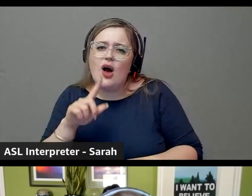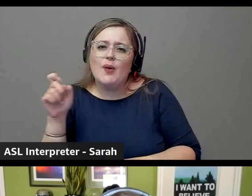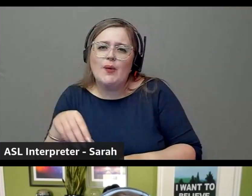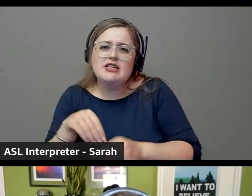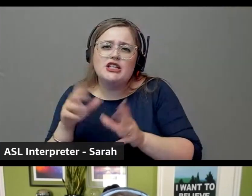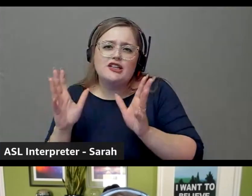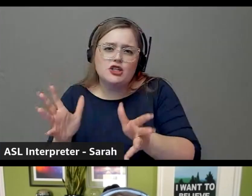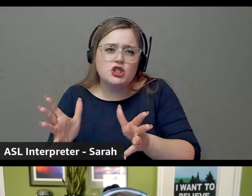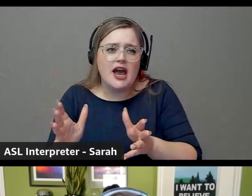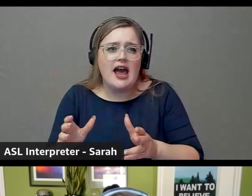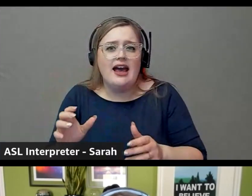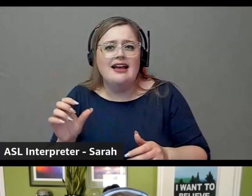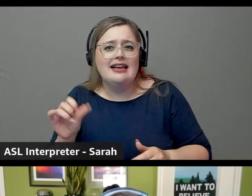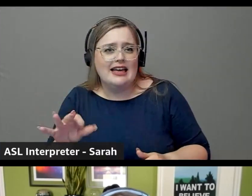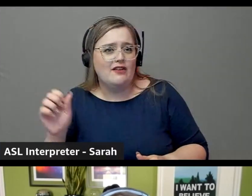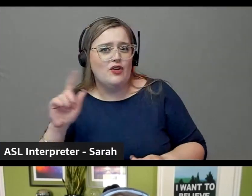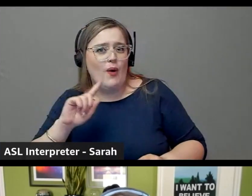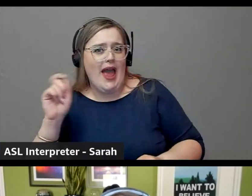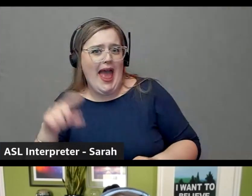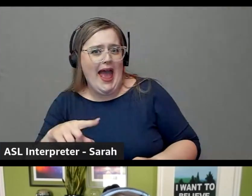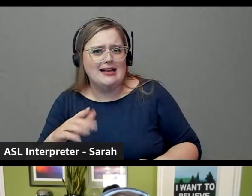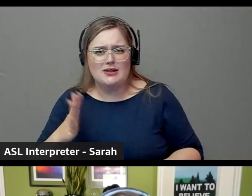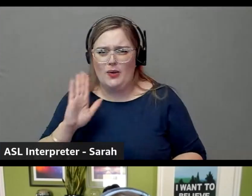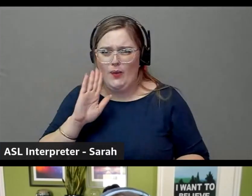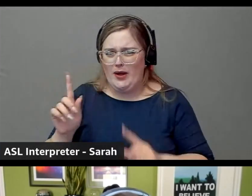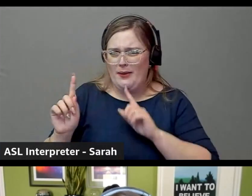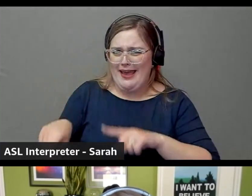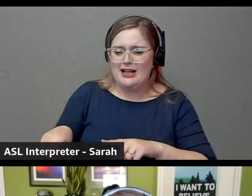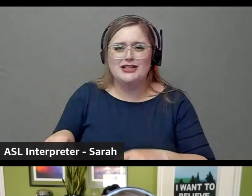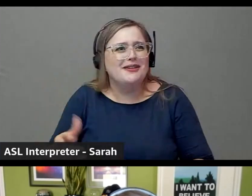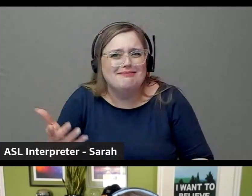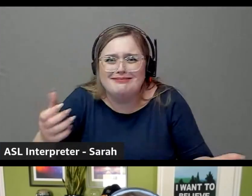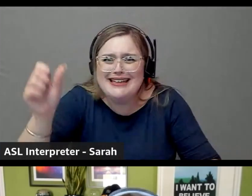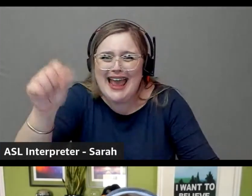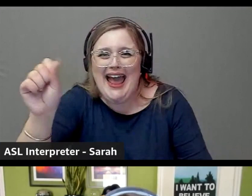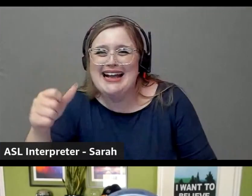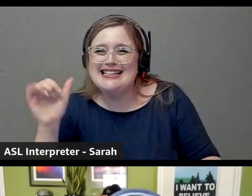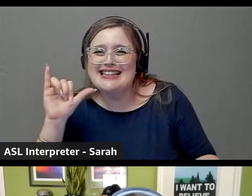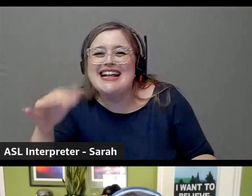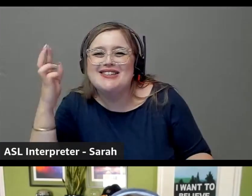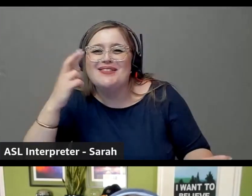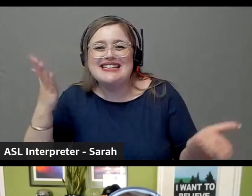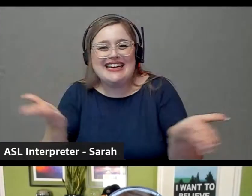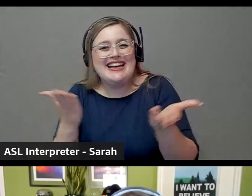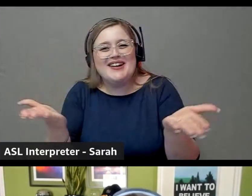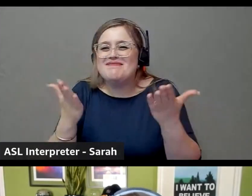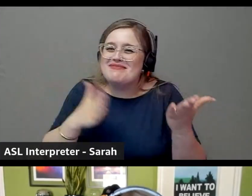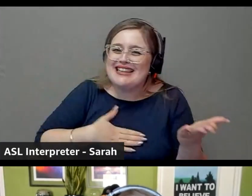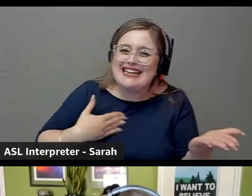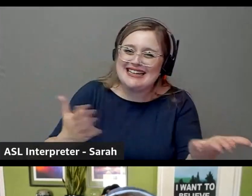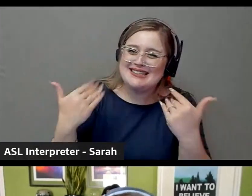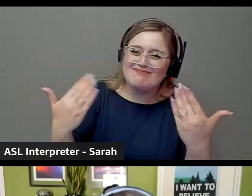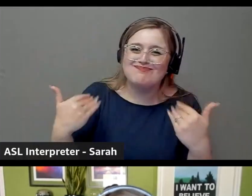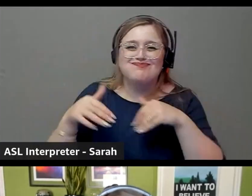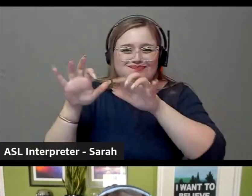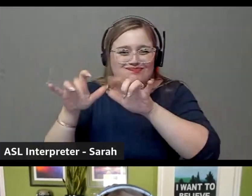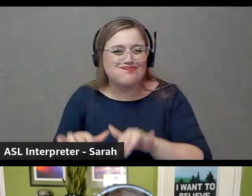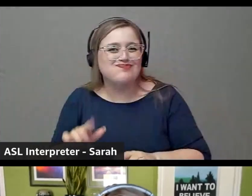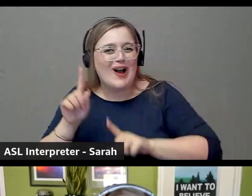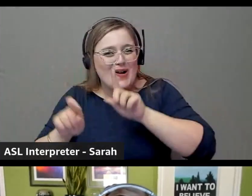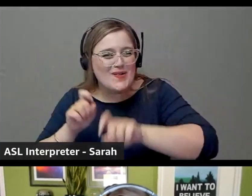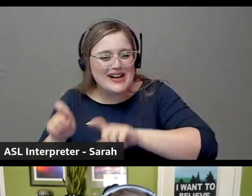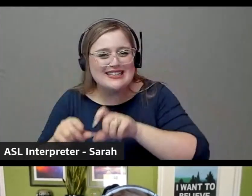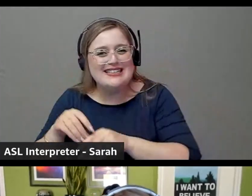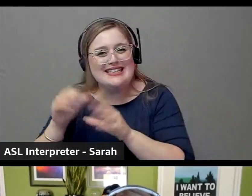I ask you a question, will you give me an answer? Yes, that's what we're here for. Yeah, we're here. Please drop your questions in chat. That's, I